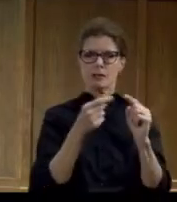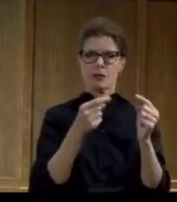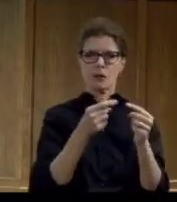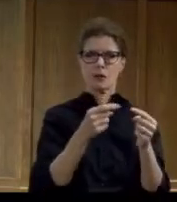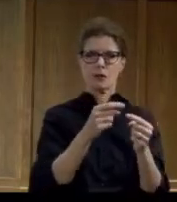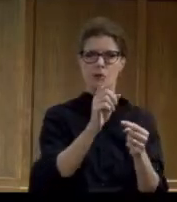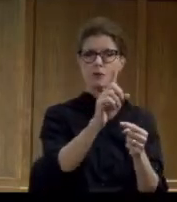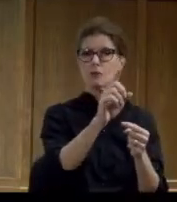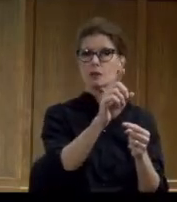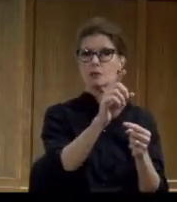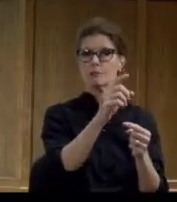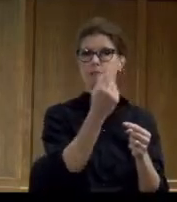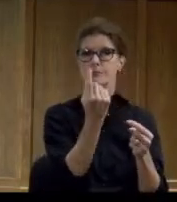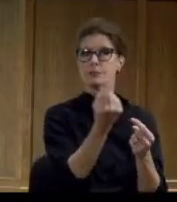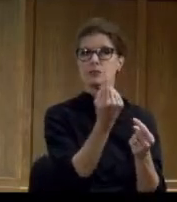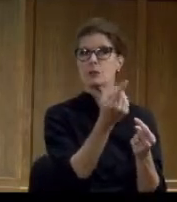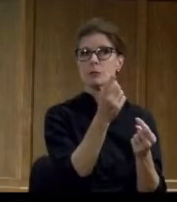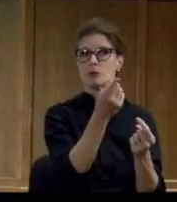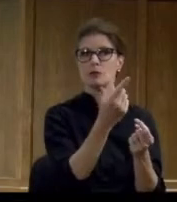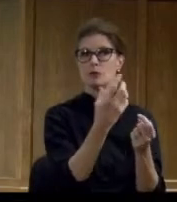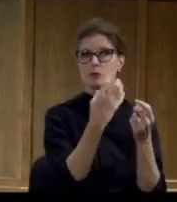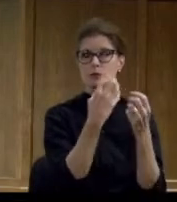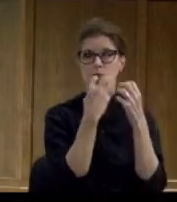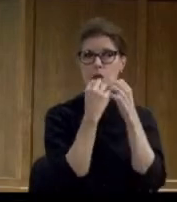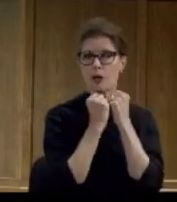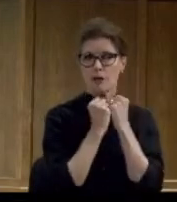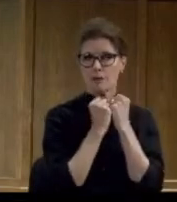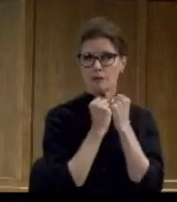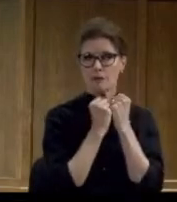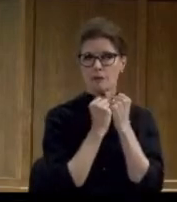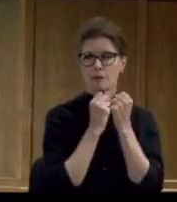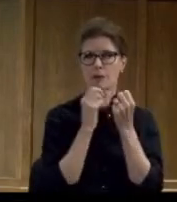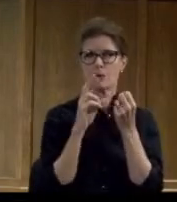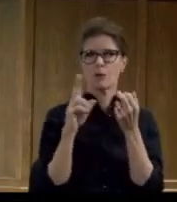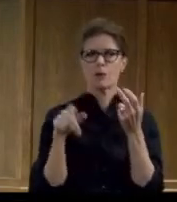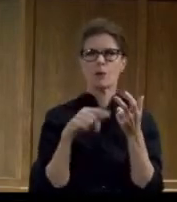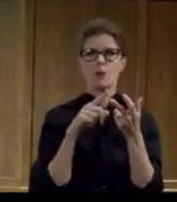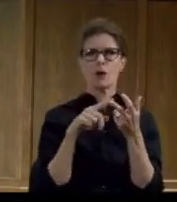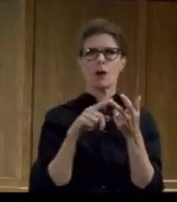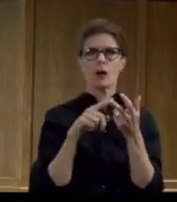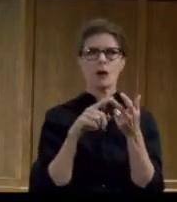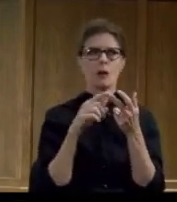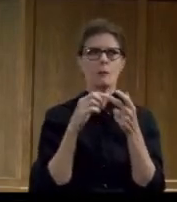that you love. Or you think about the sin of greed.